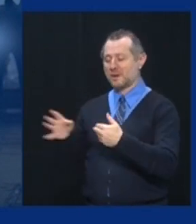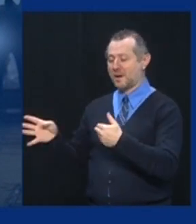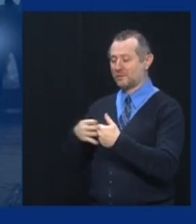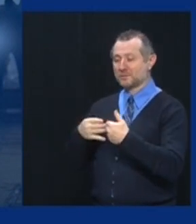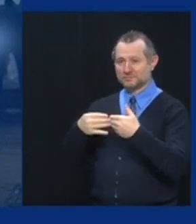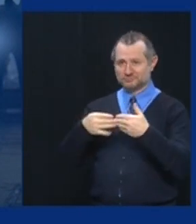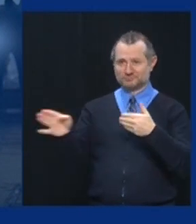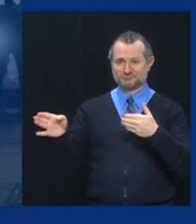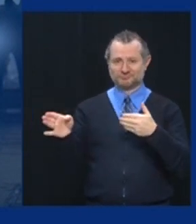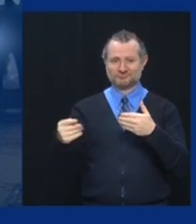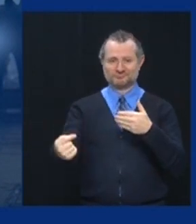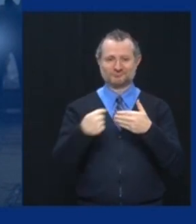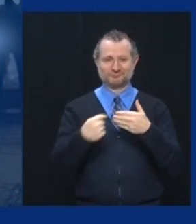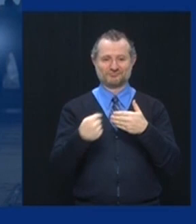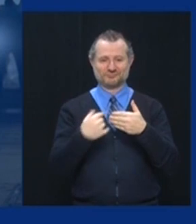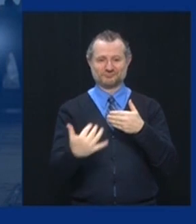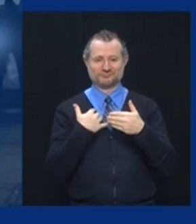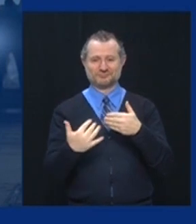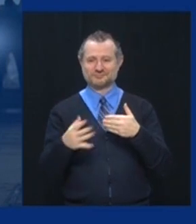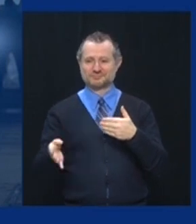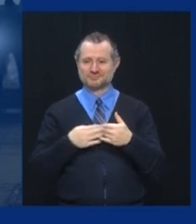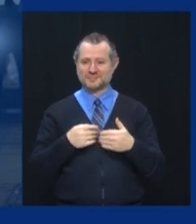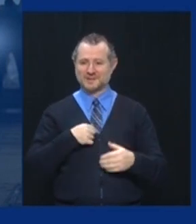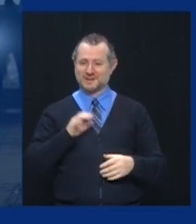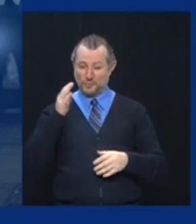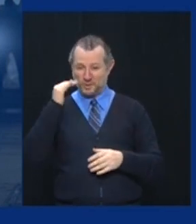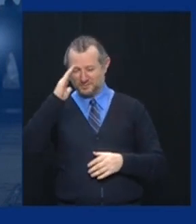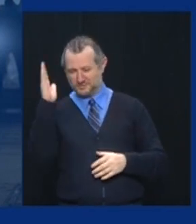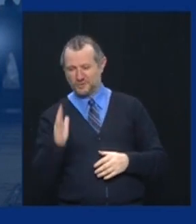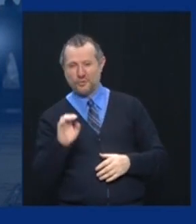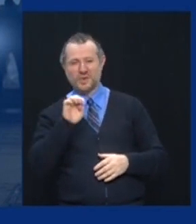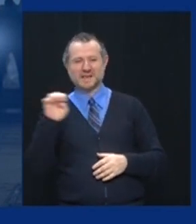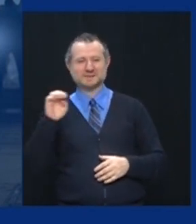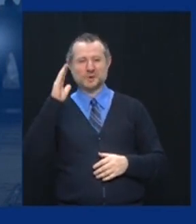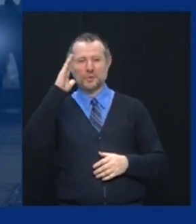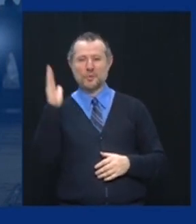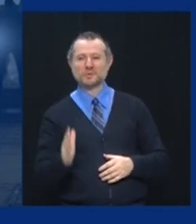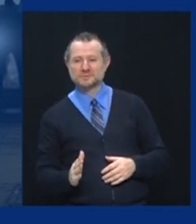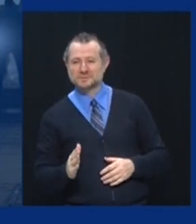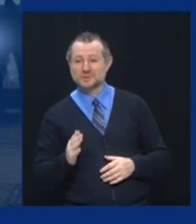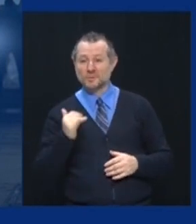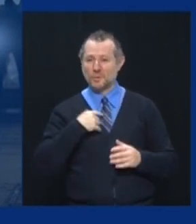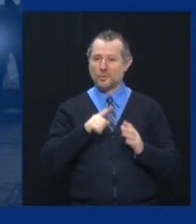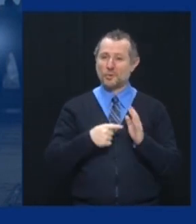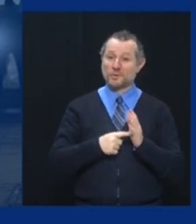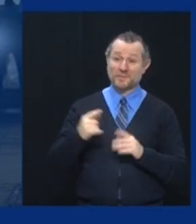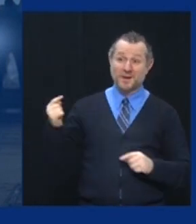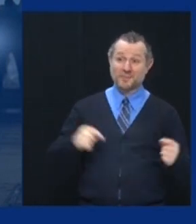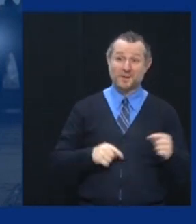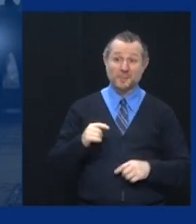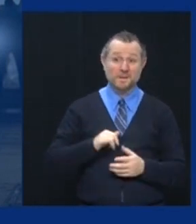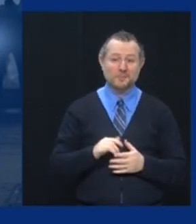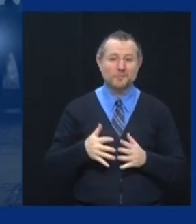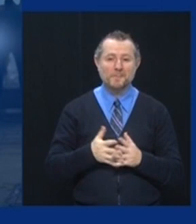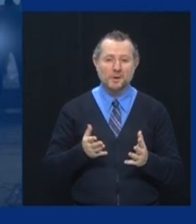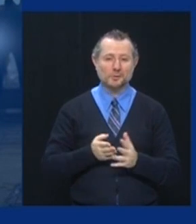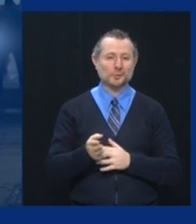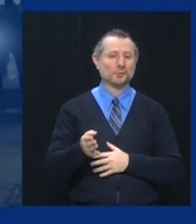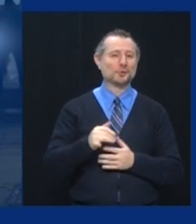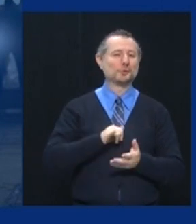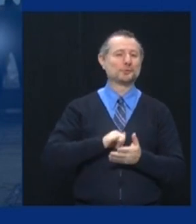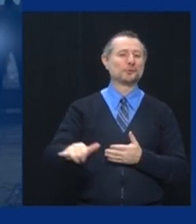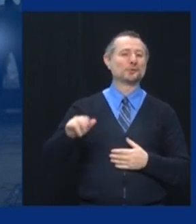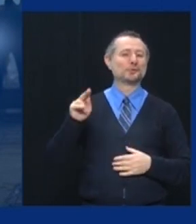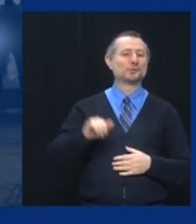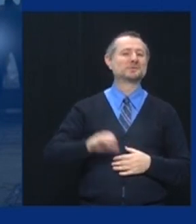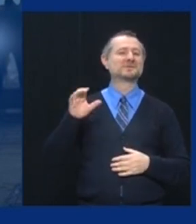on the Eastern Seaboard. That's always been our role. That's how we all wound up here. We celebrate it. But